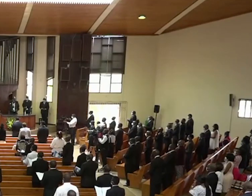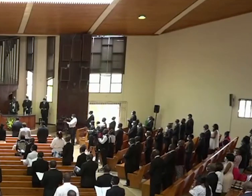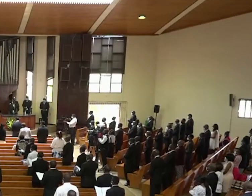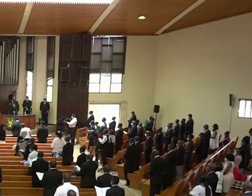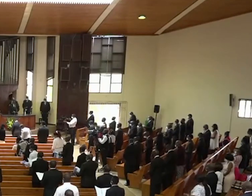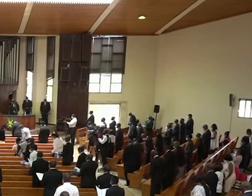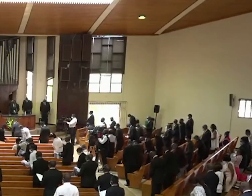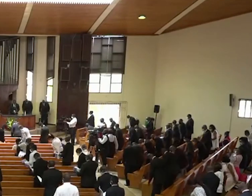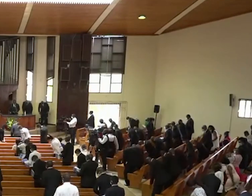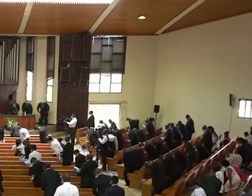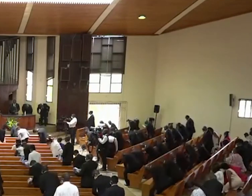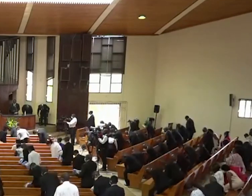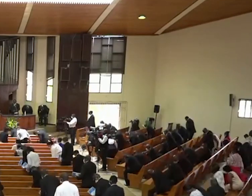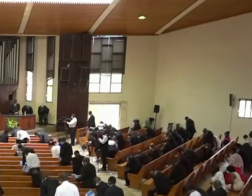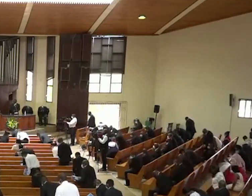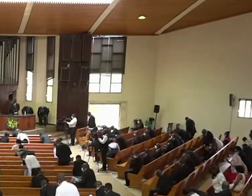congregation can sit.